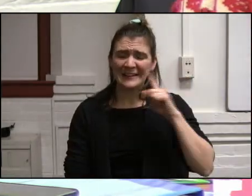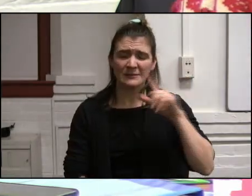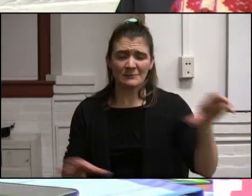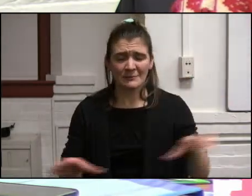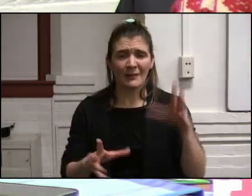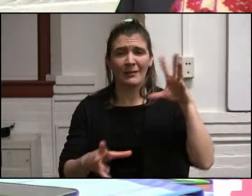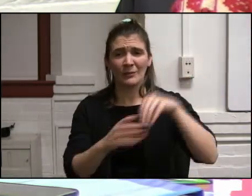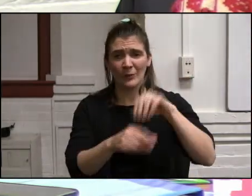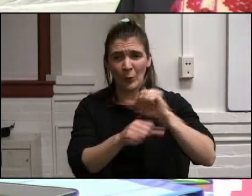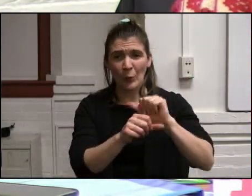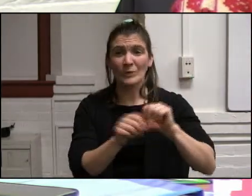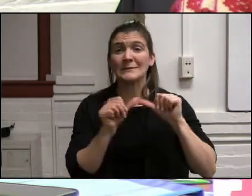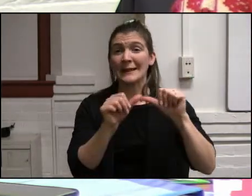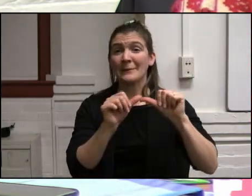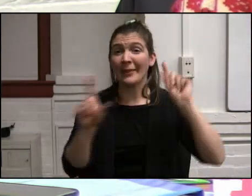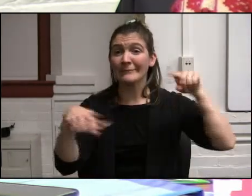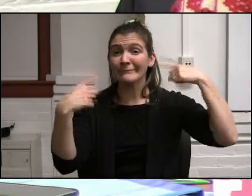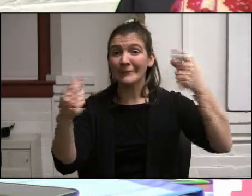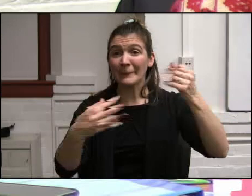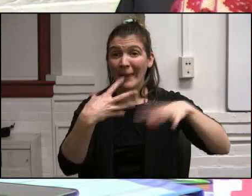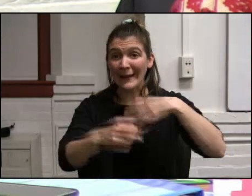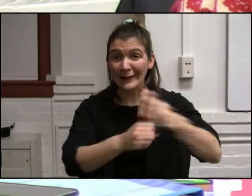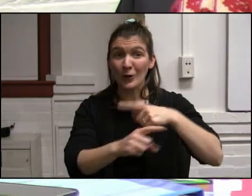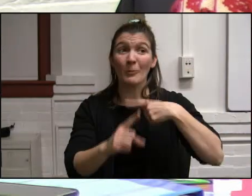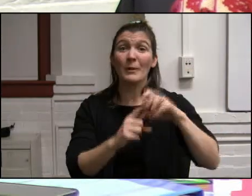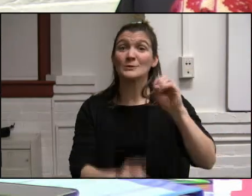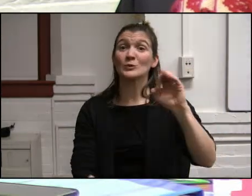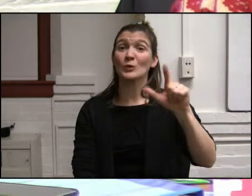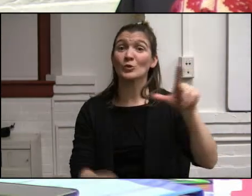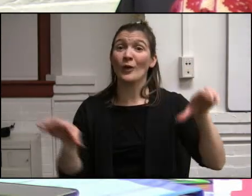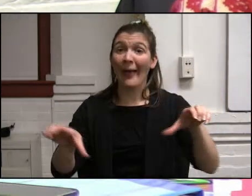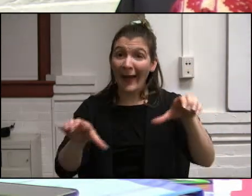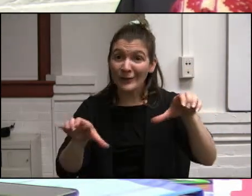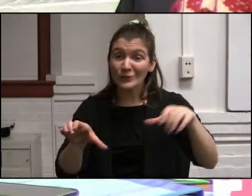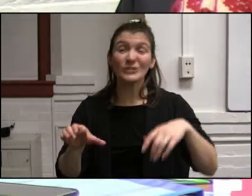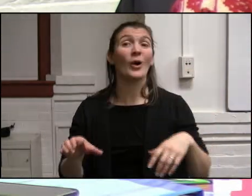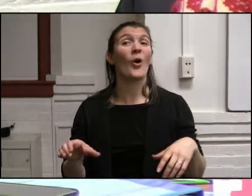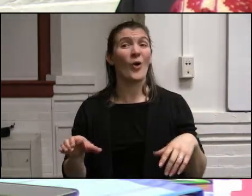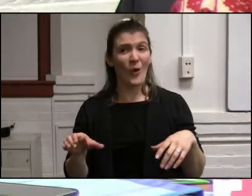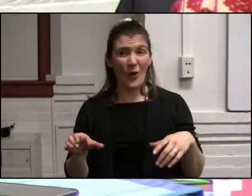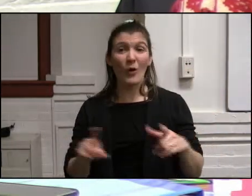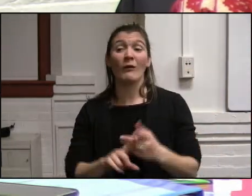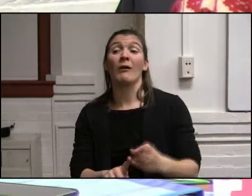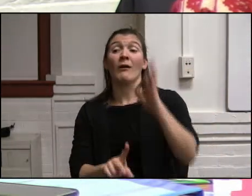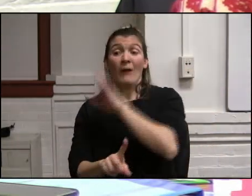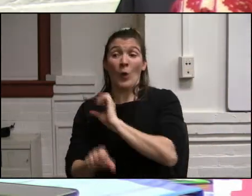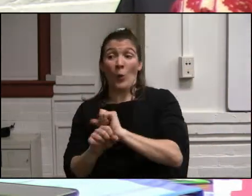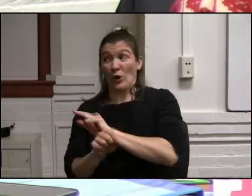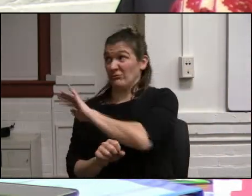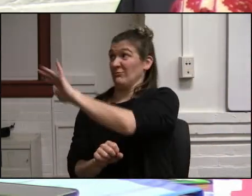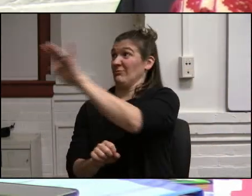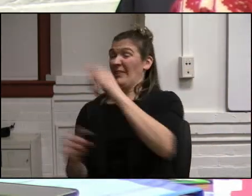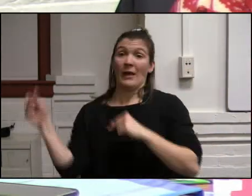work on sustainability issues and social action issues around the area and in his prior career elsewhere.